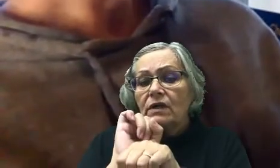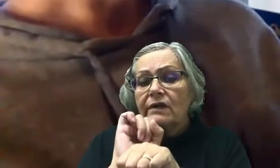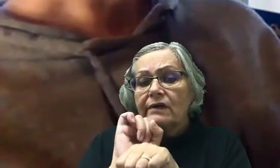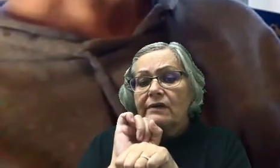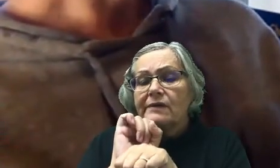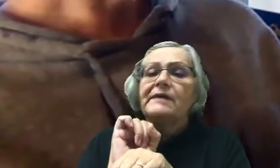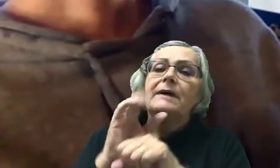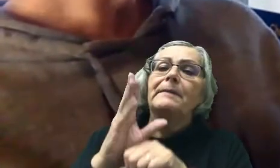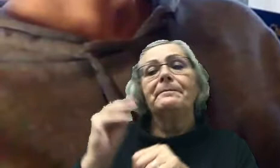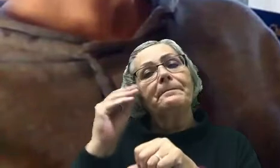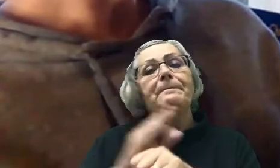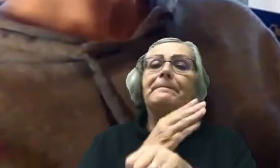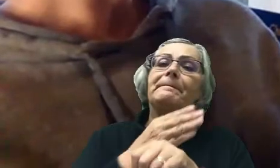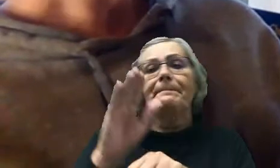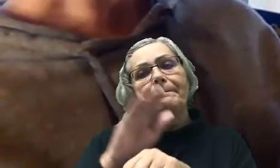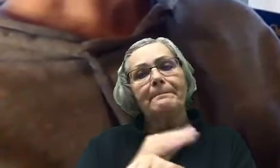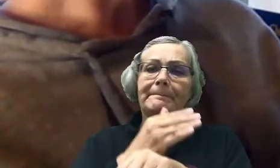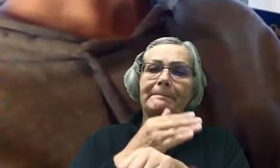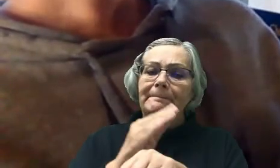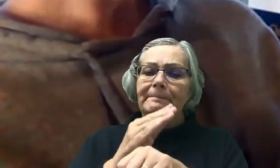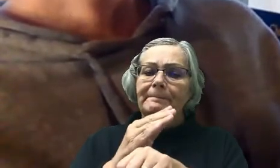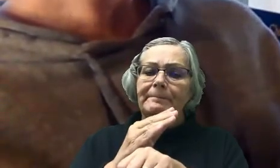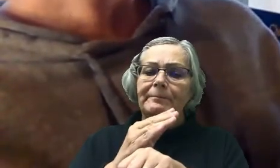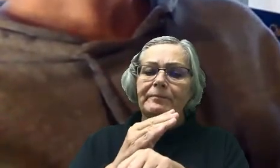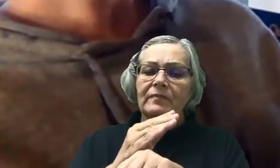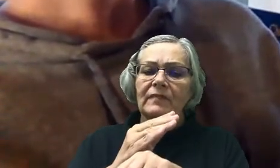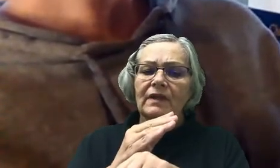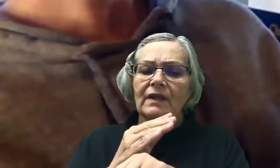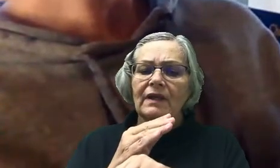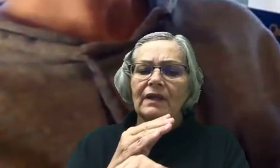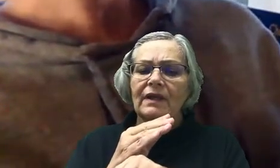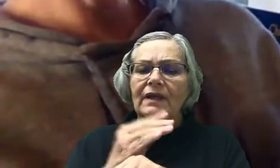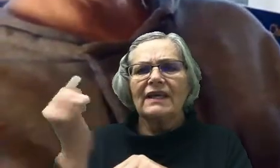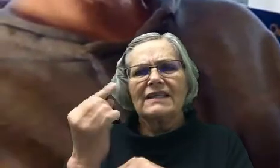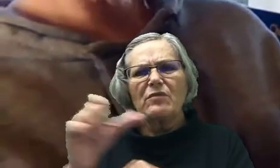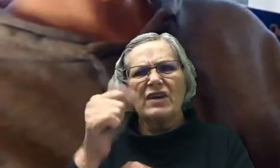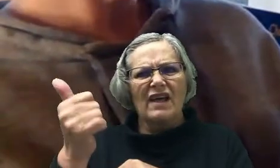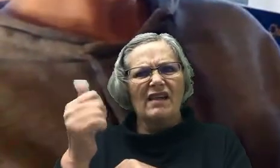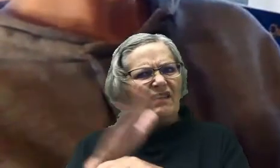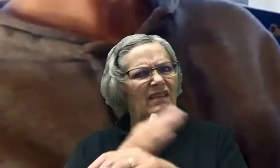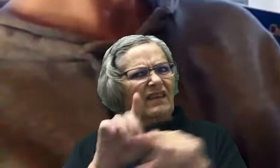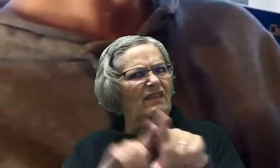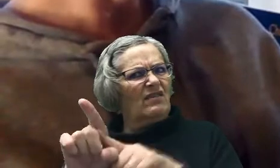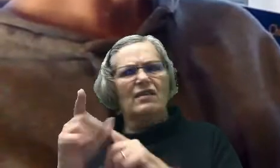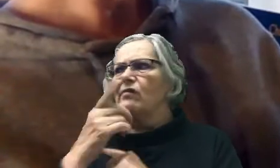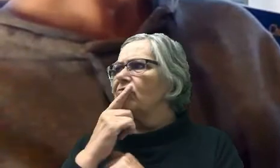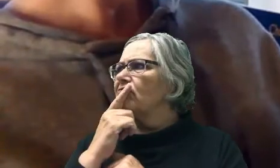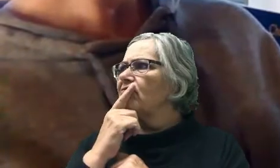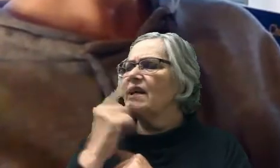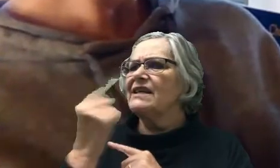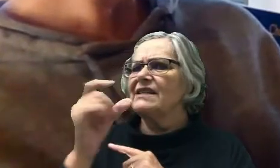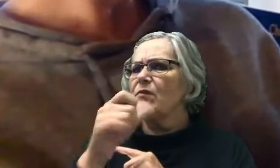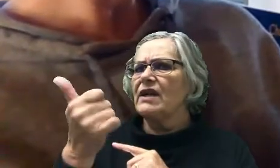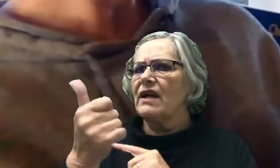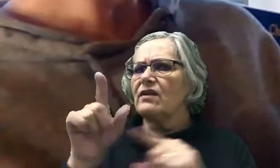worked, he hummed a little song, and as he hummed, he heard something else singing. Someone else was singing. He began